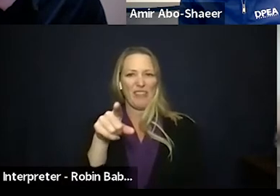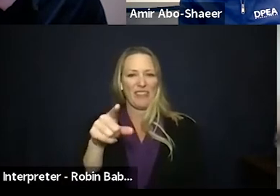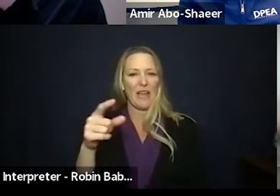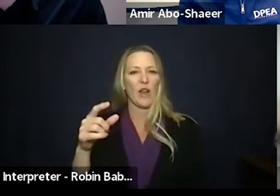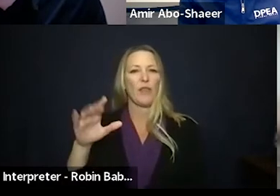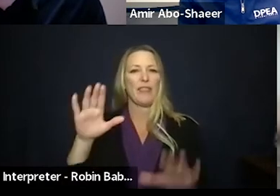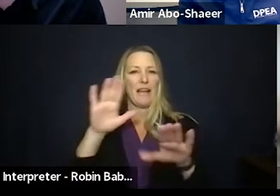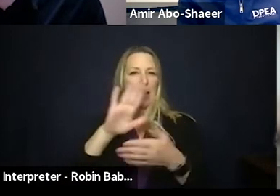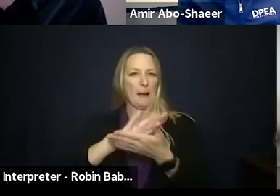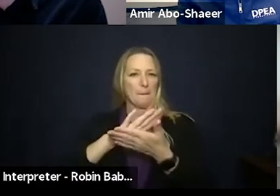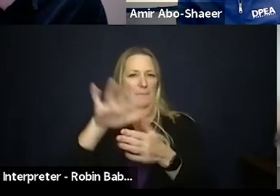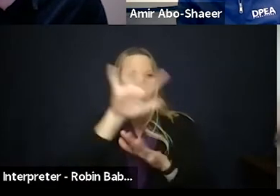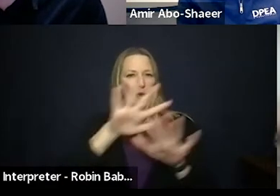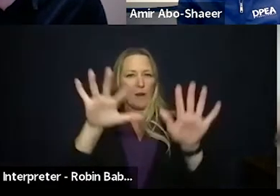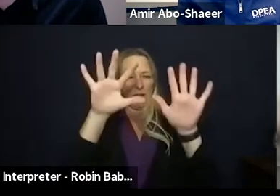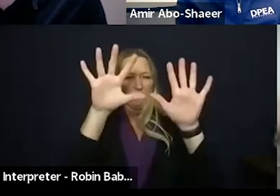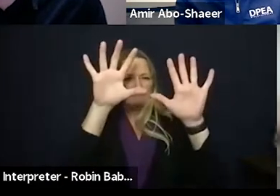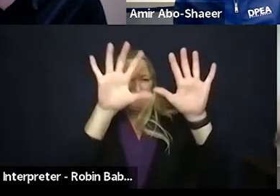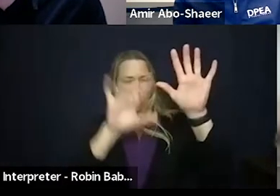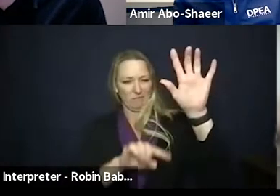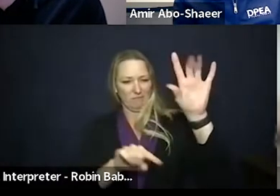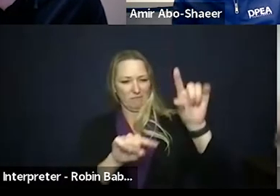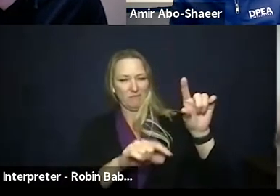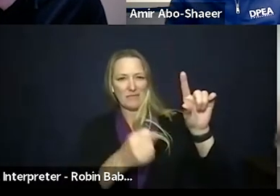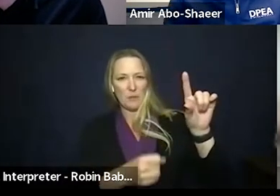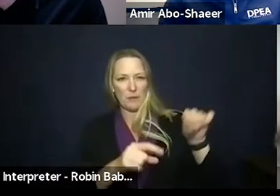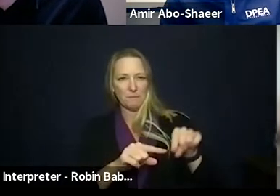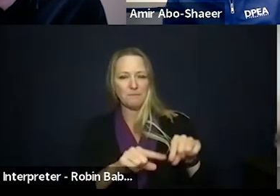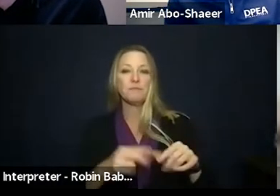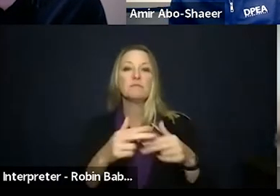of campus seeing here the next slide